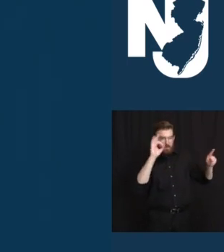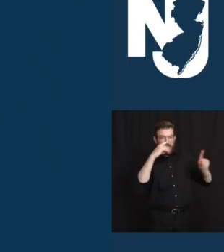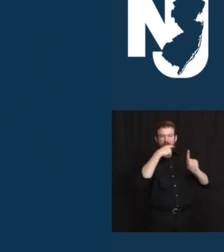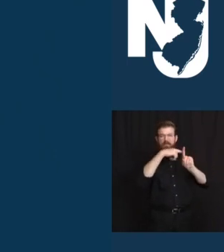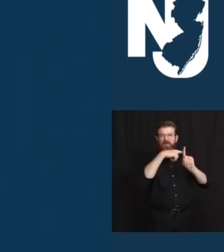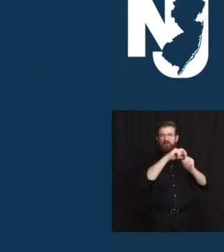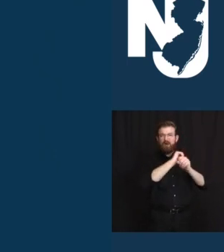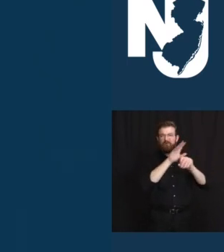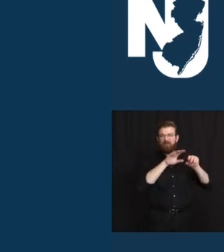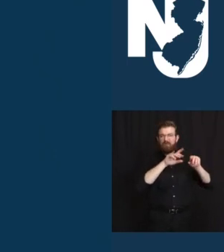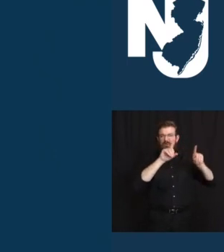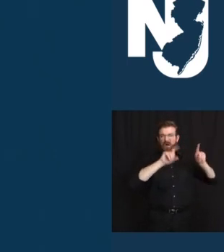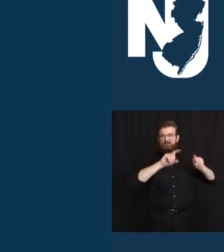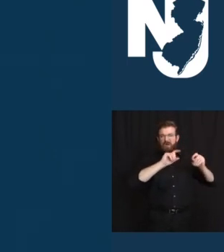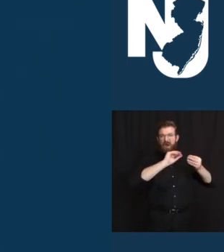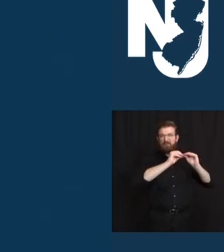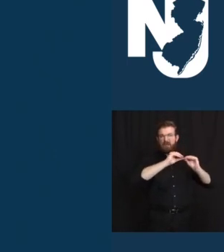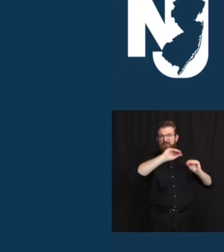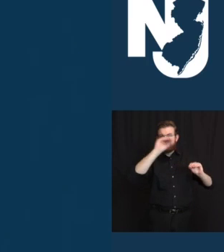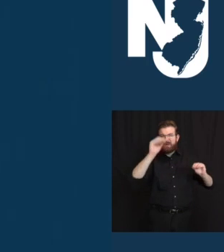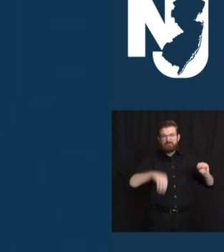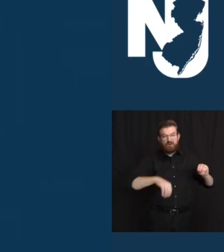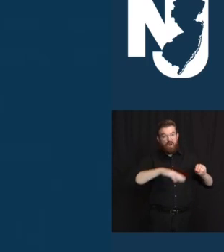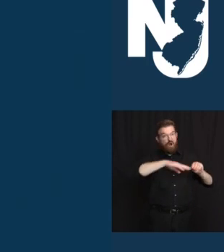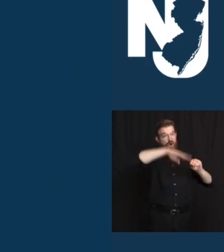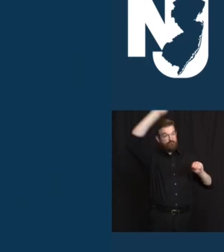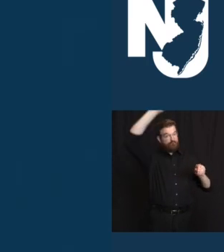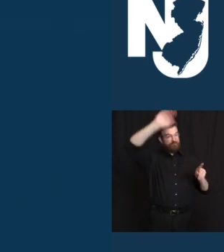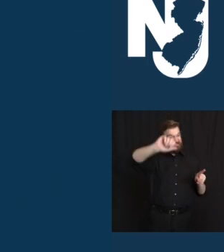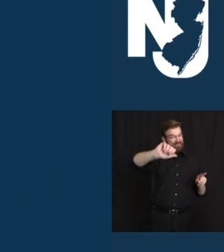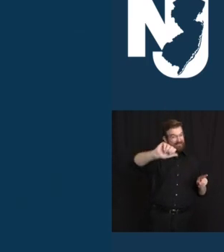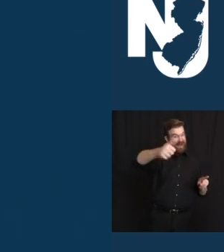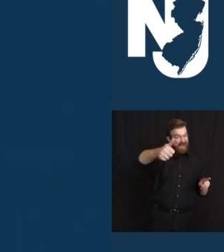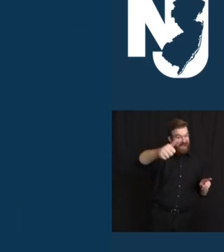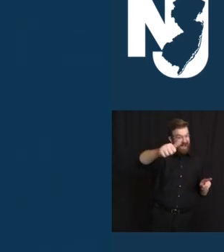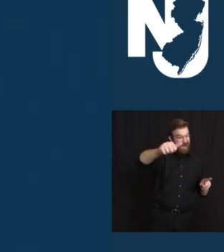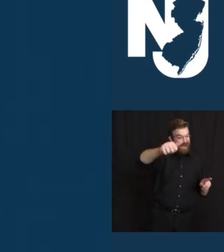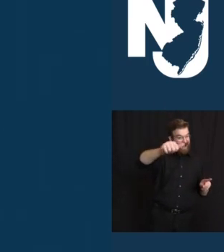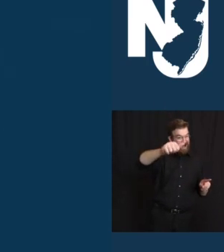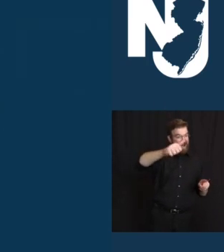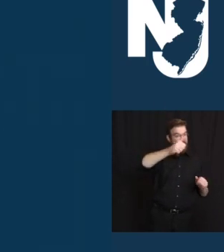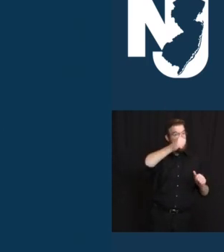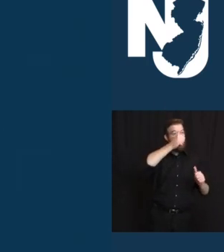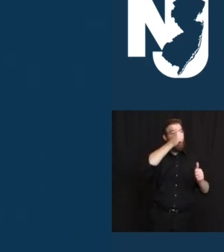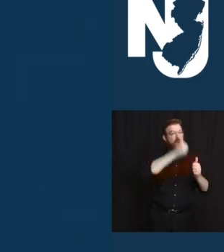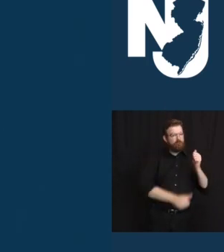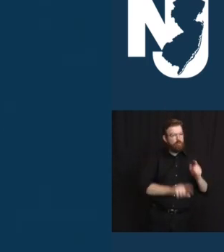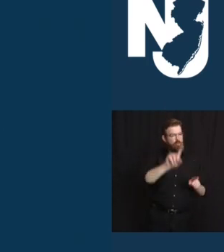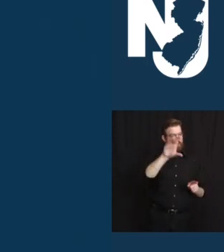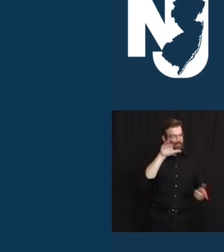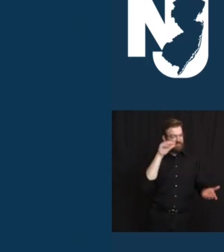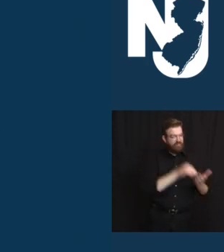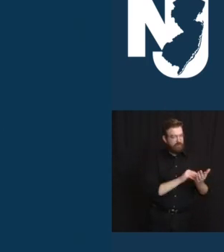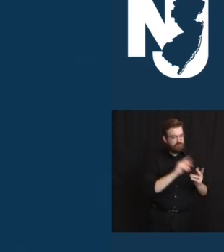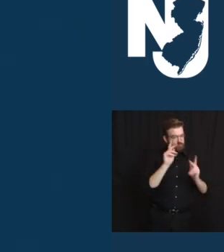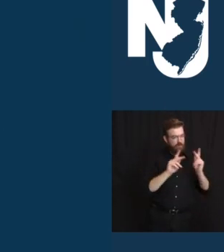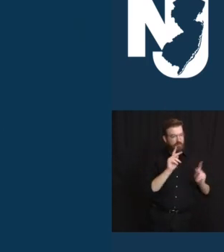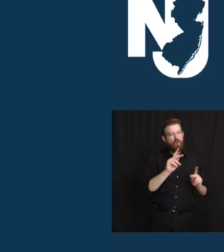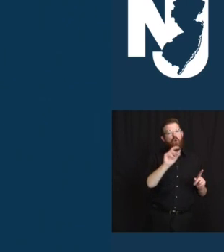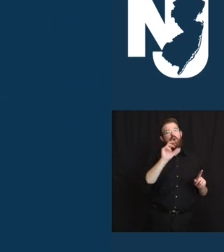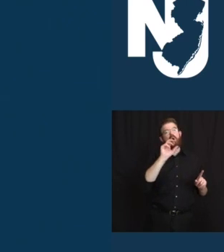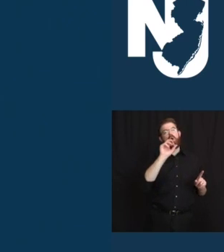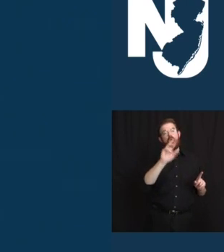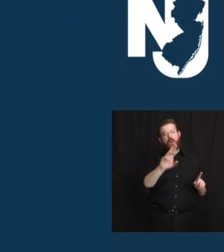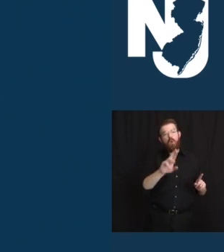COVID-19 test rates higher than 10 per 100,000 residents, or have a 10% or higher positivity rate